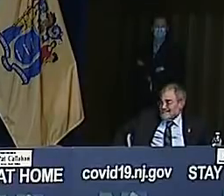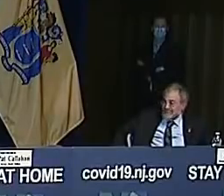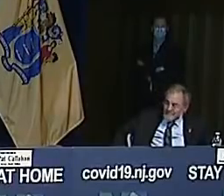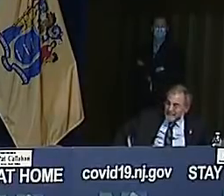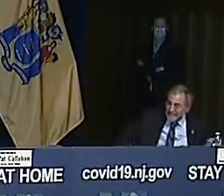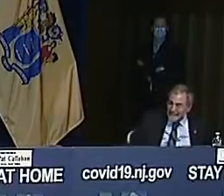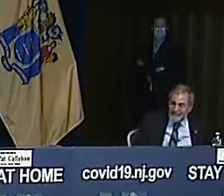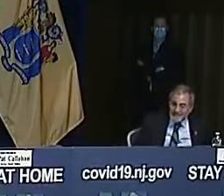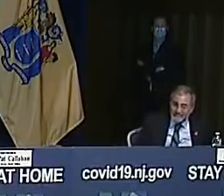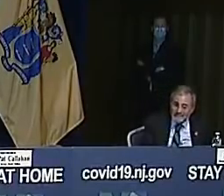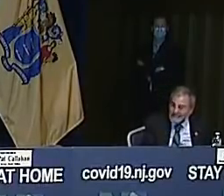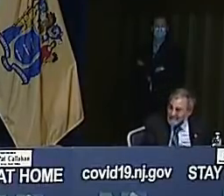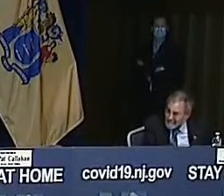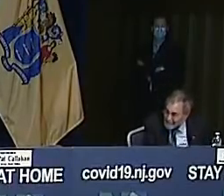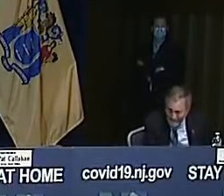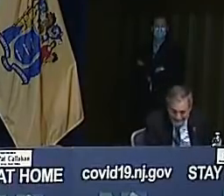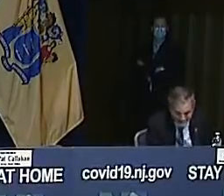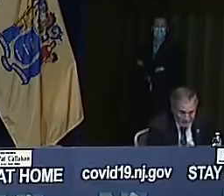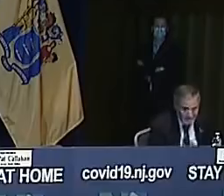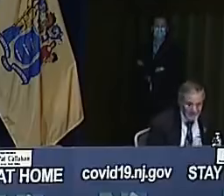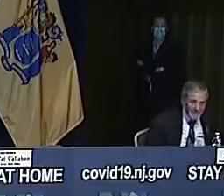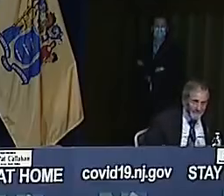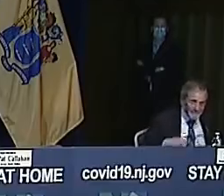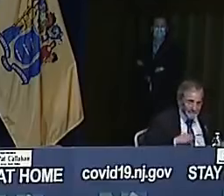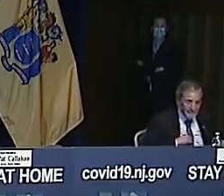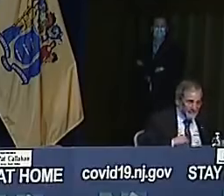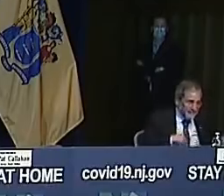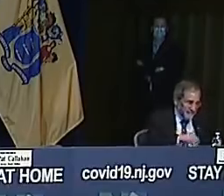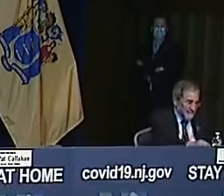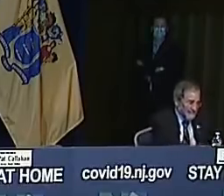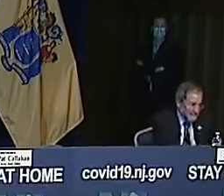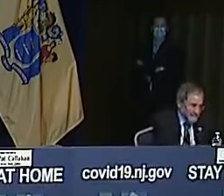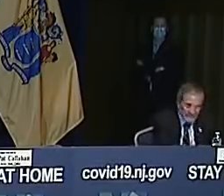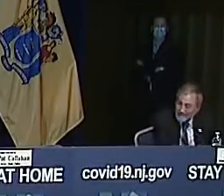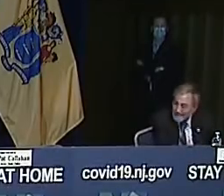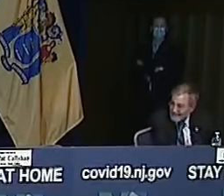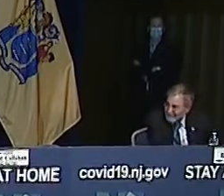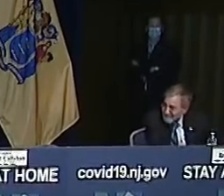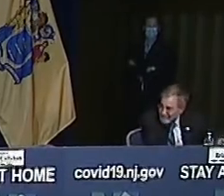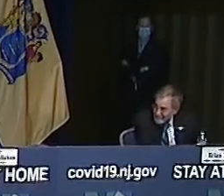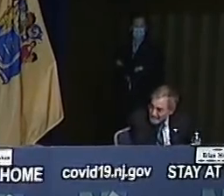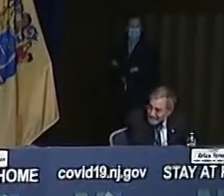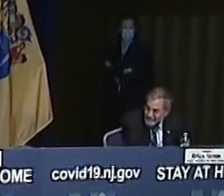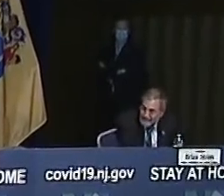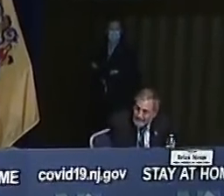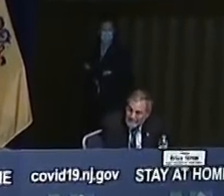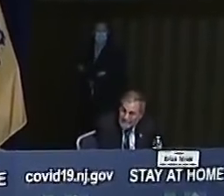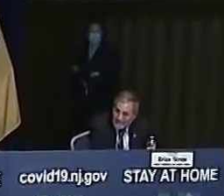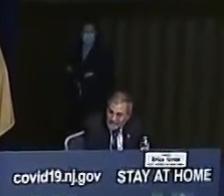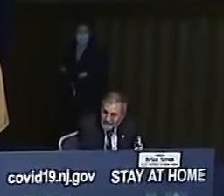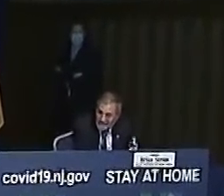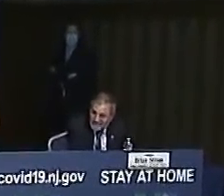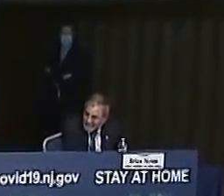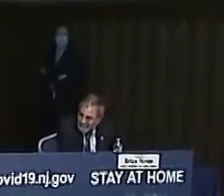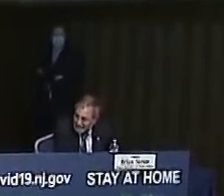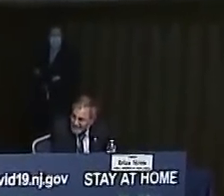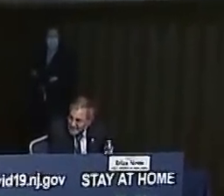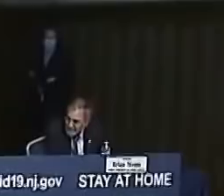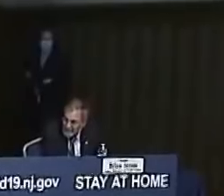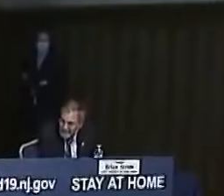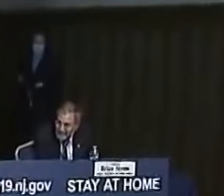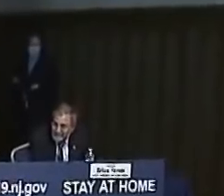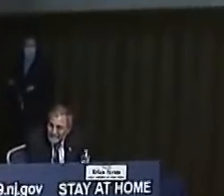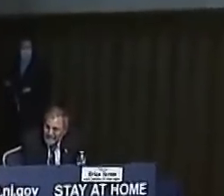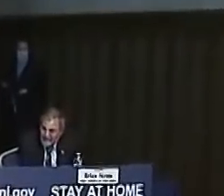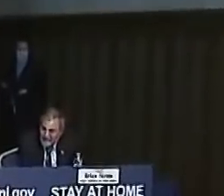left, another good friend, Dr. Brian L. Strom, Chancellor of Rutgers Biomedical and Health